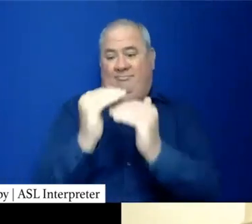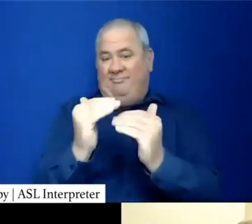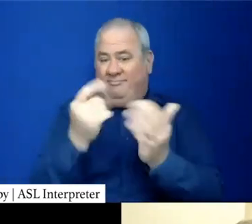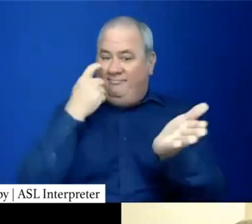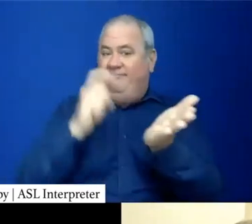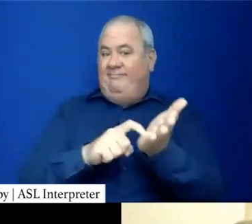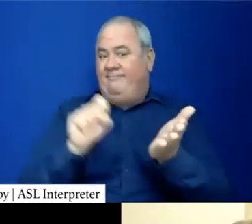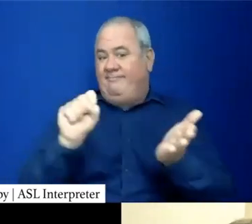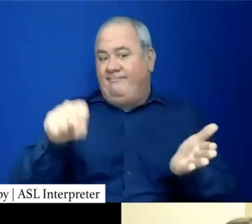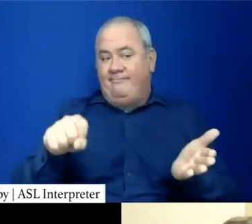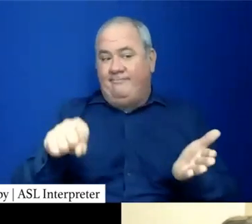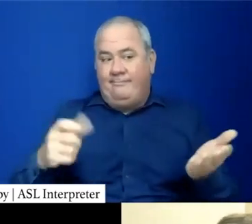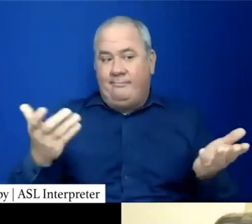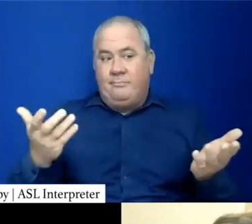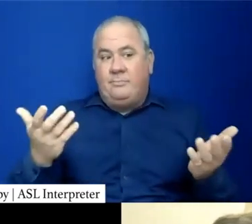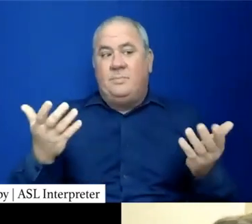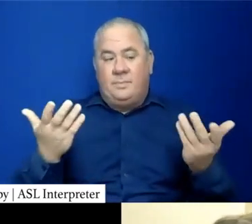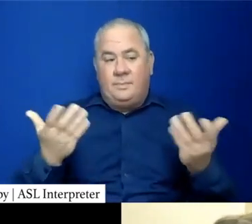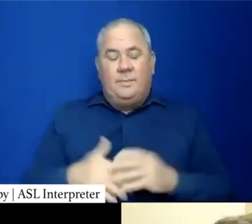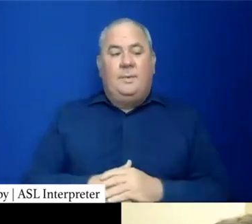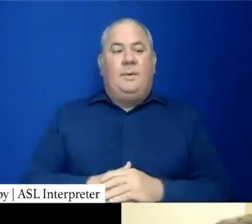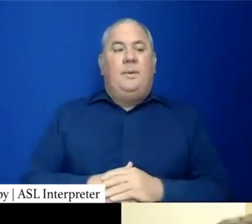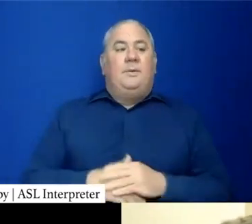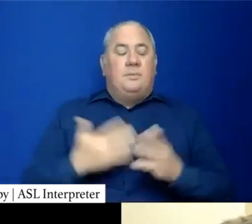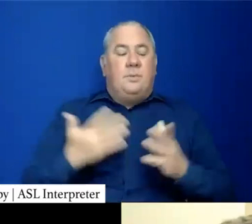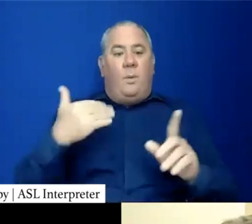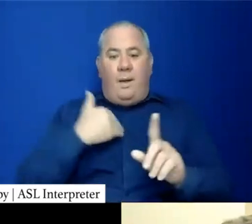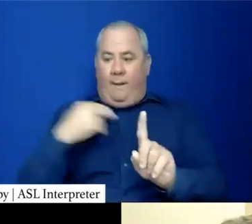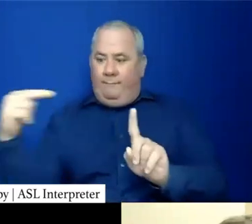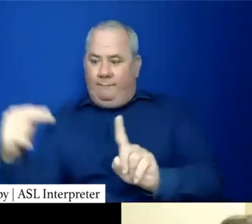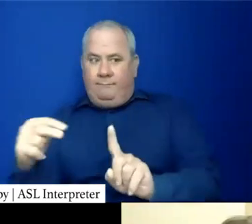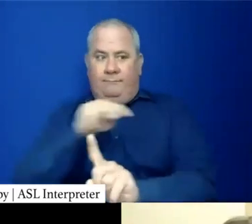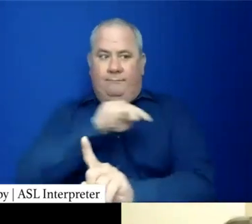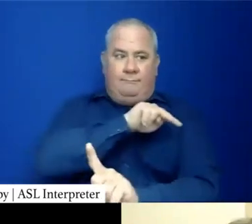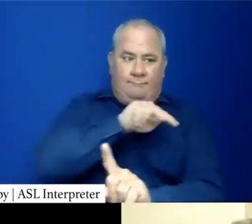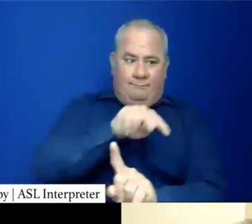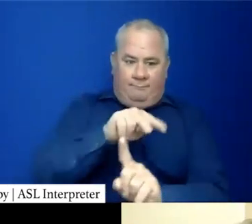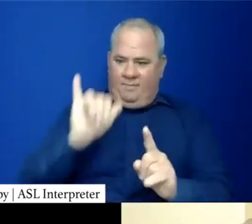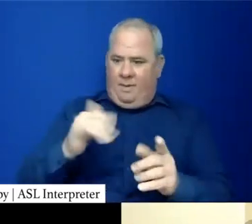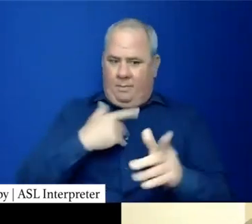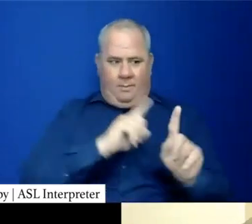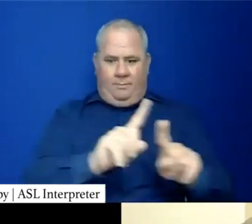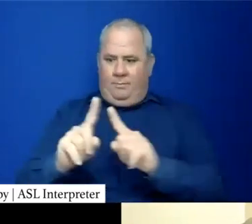Here are the perspectives that I try and bring to the table. Here are the tables I'm not invited to.